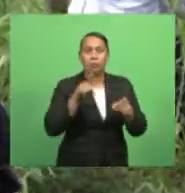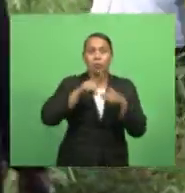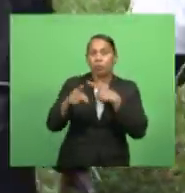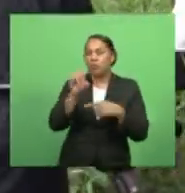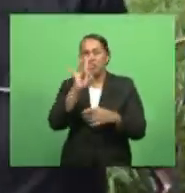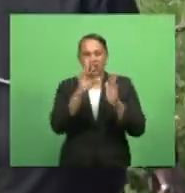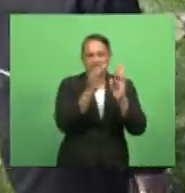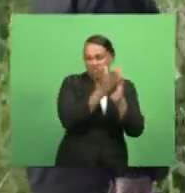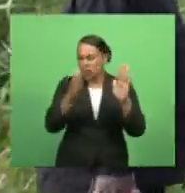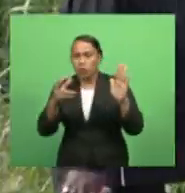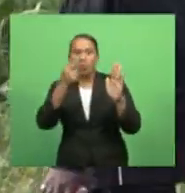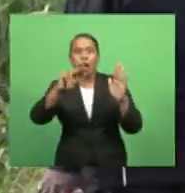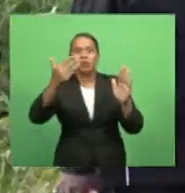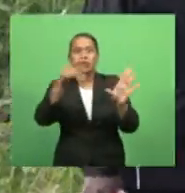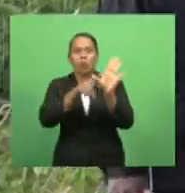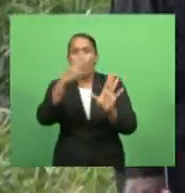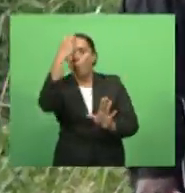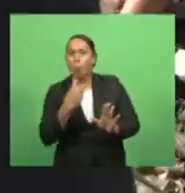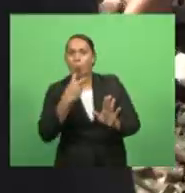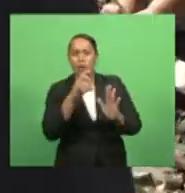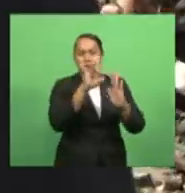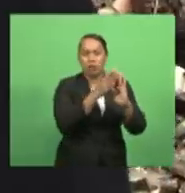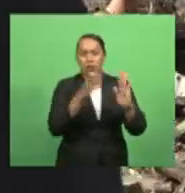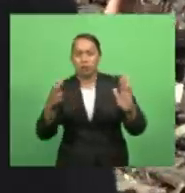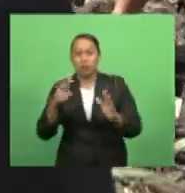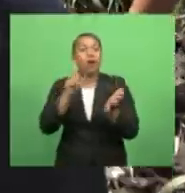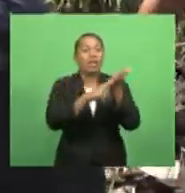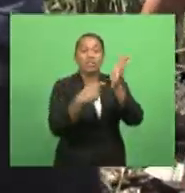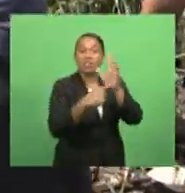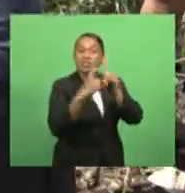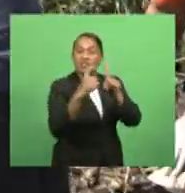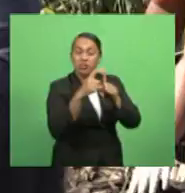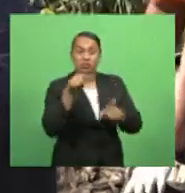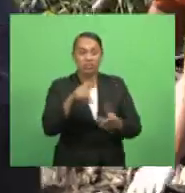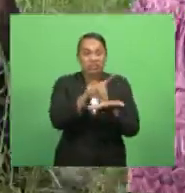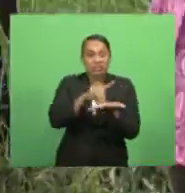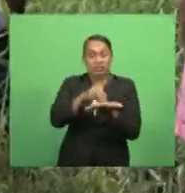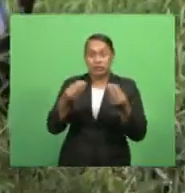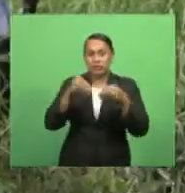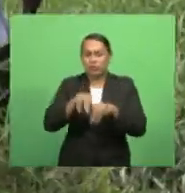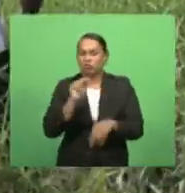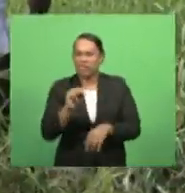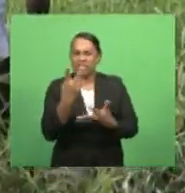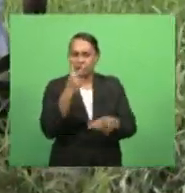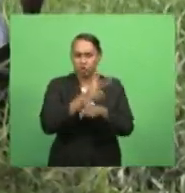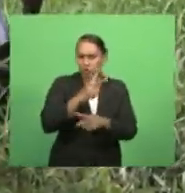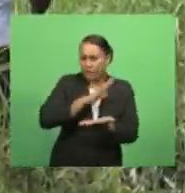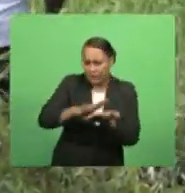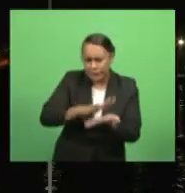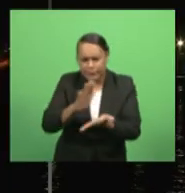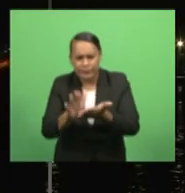The LTDD source reduction plan is to conduct 2 consecutive weeks of cleanup for all of Vanuatu.